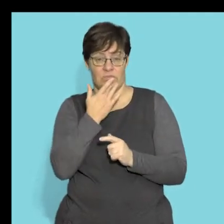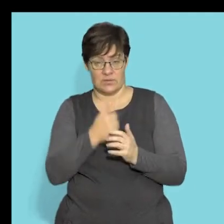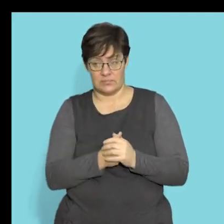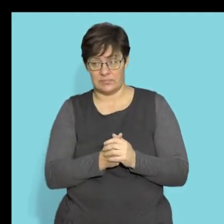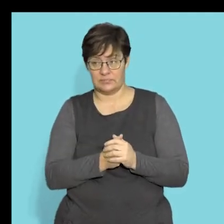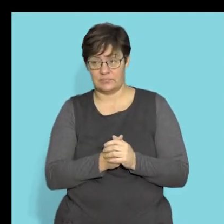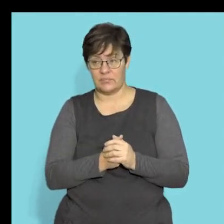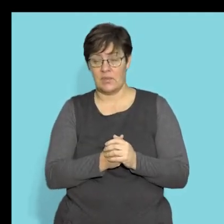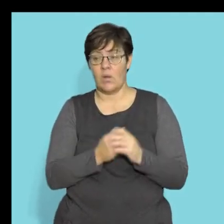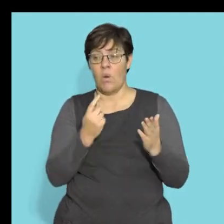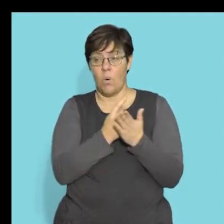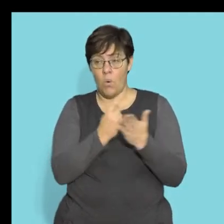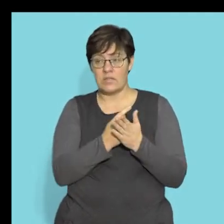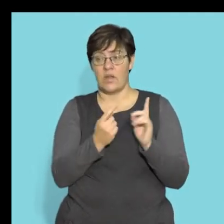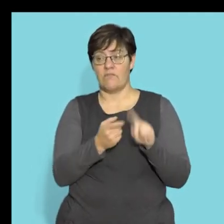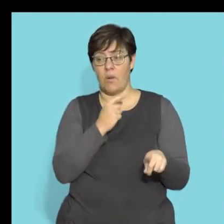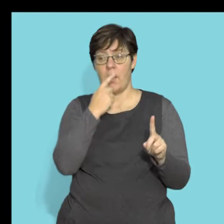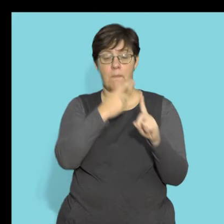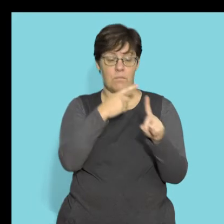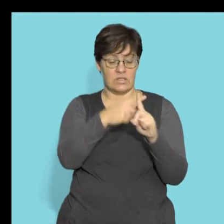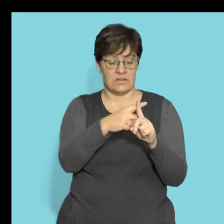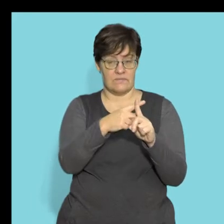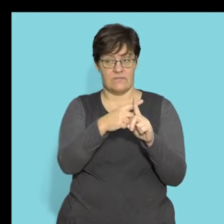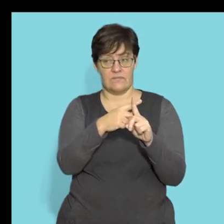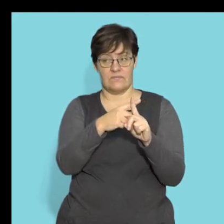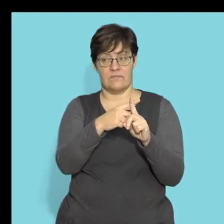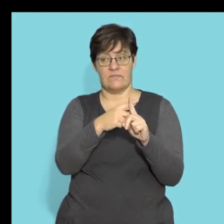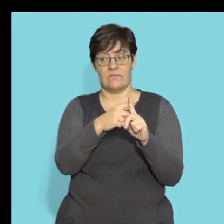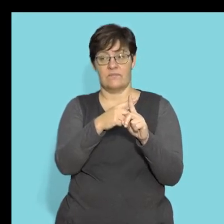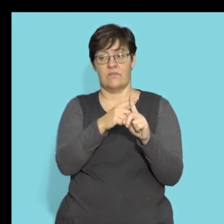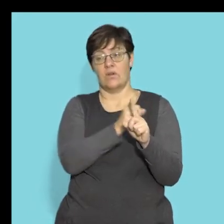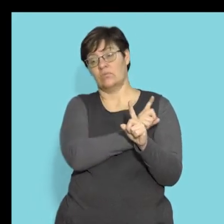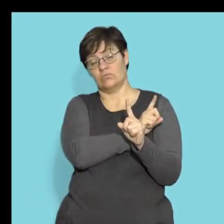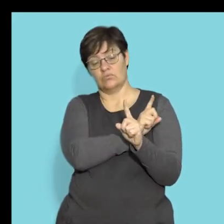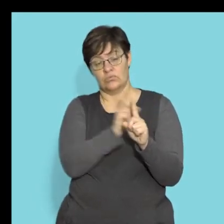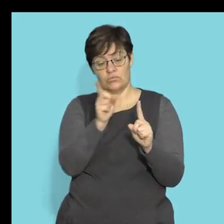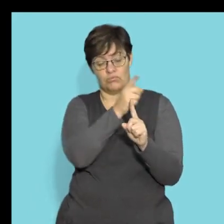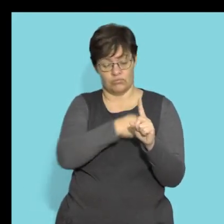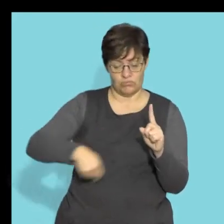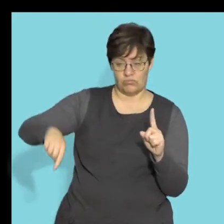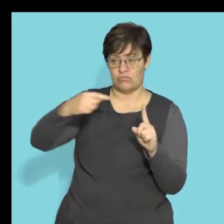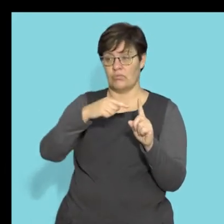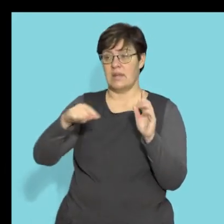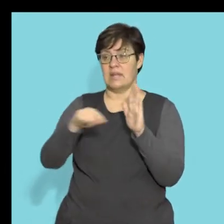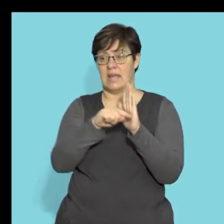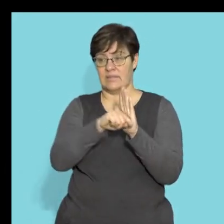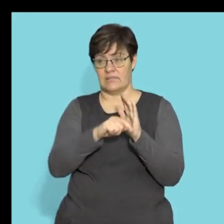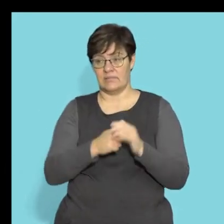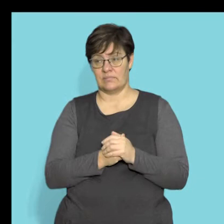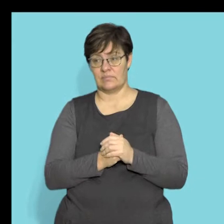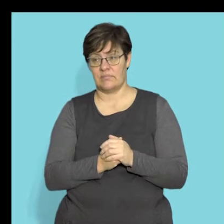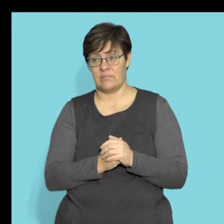the battery. So the current direction will always be from positive to the